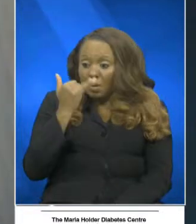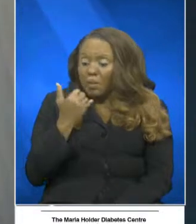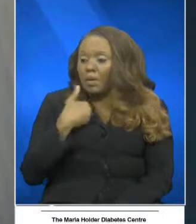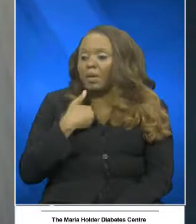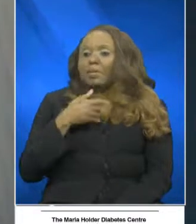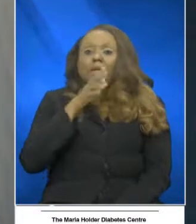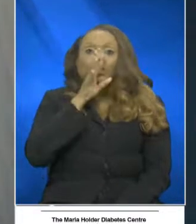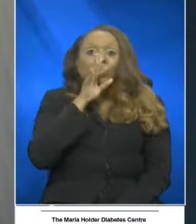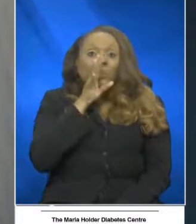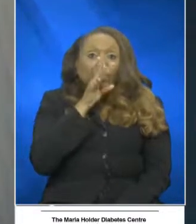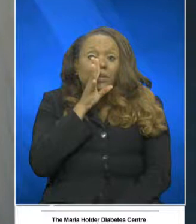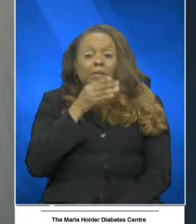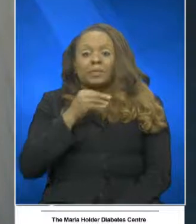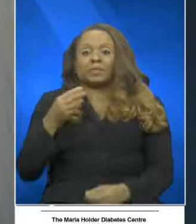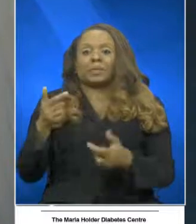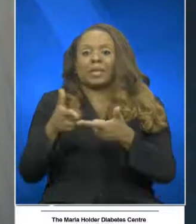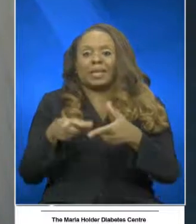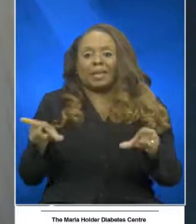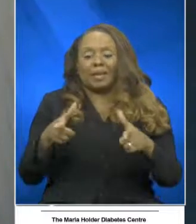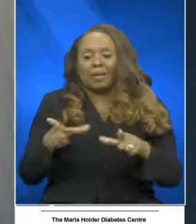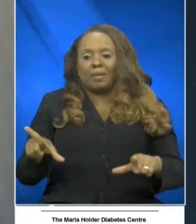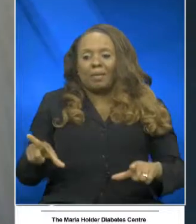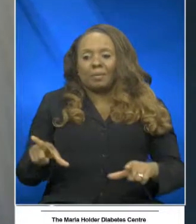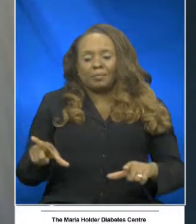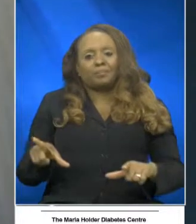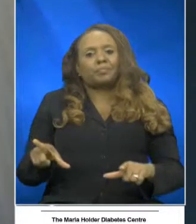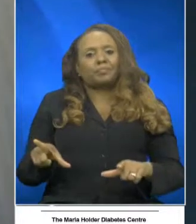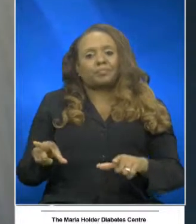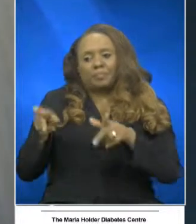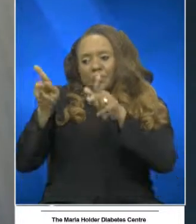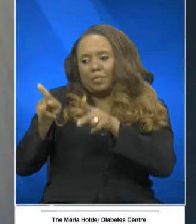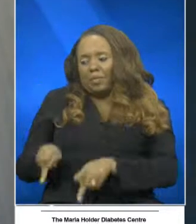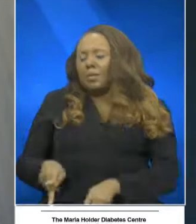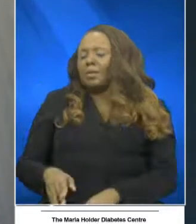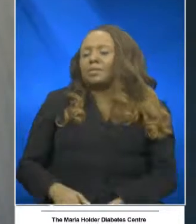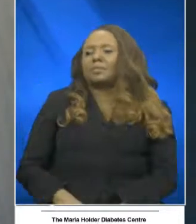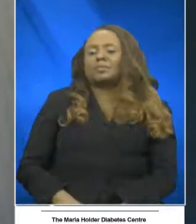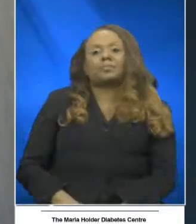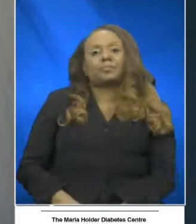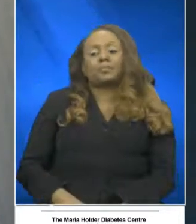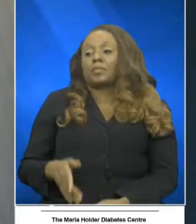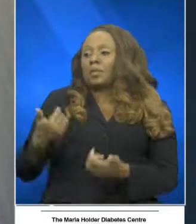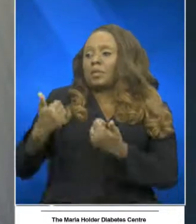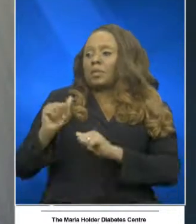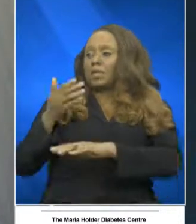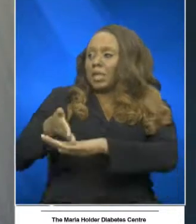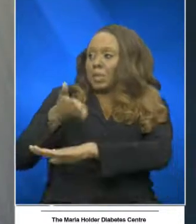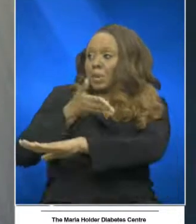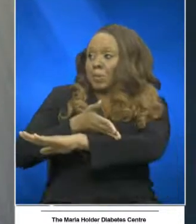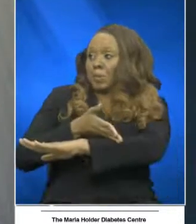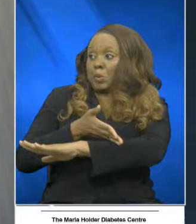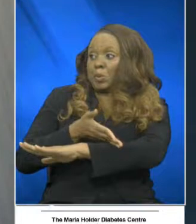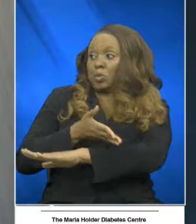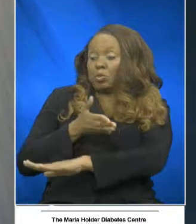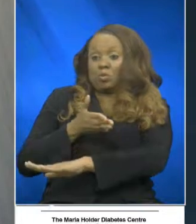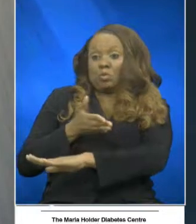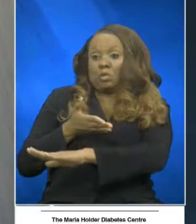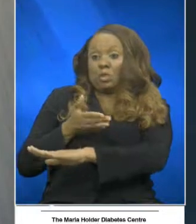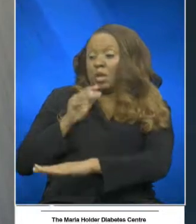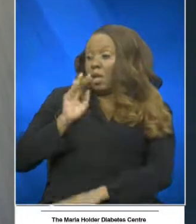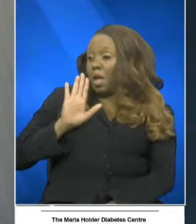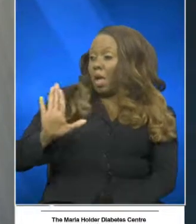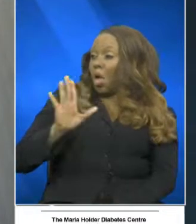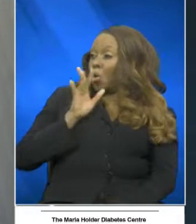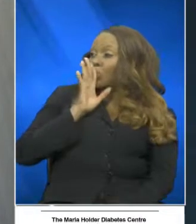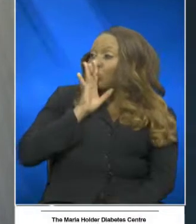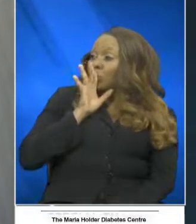The old term for them was speech therapists, where we try to improve the patient's independence by improving their ability